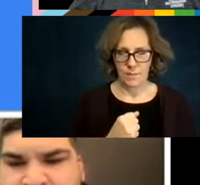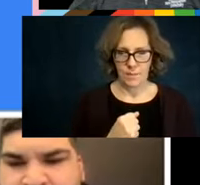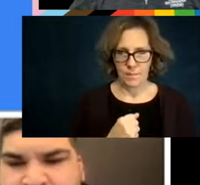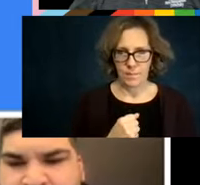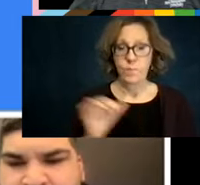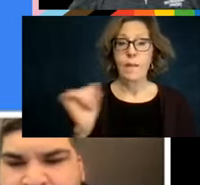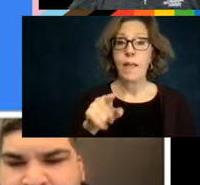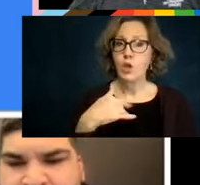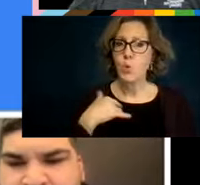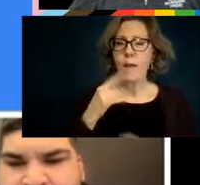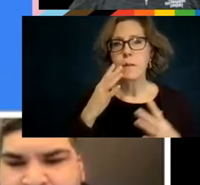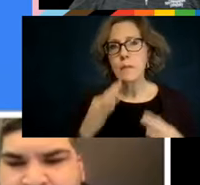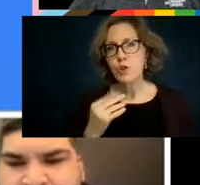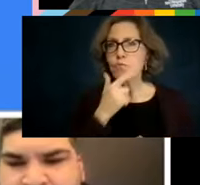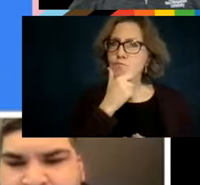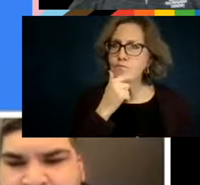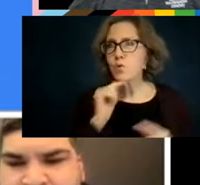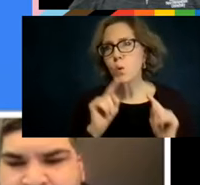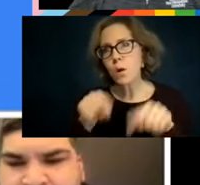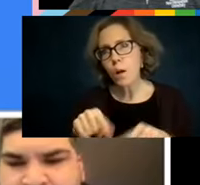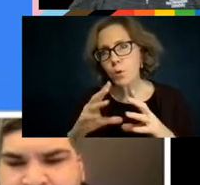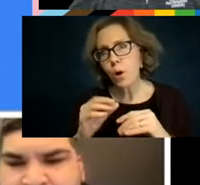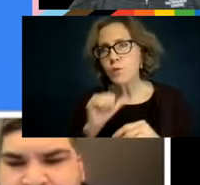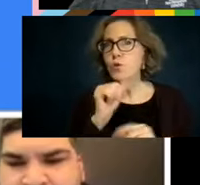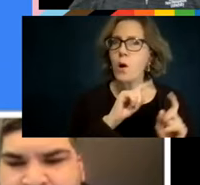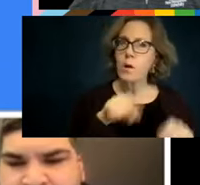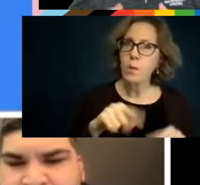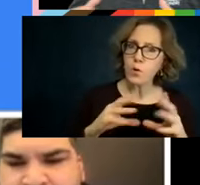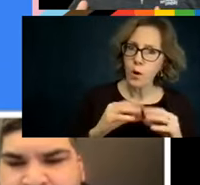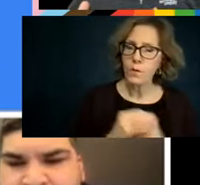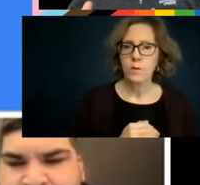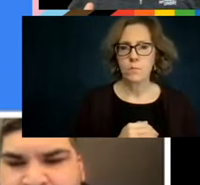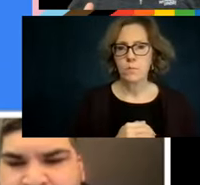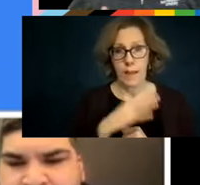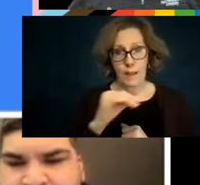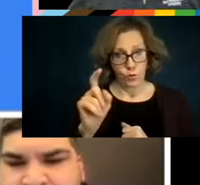had a choice to come to our conference and have a decision,